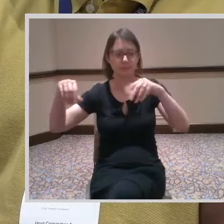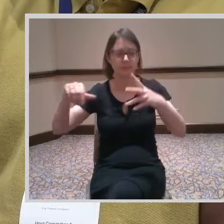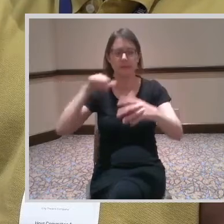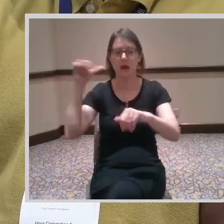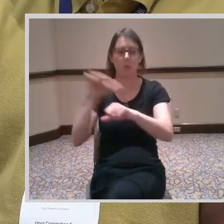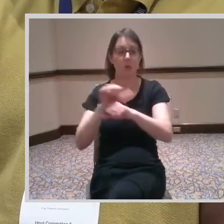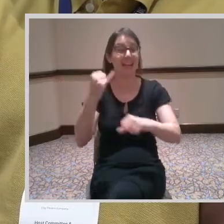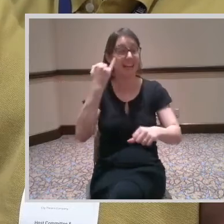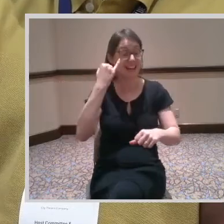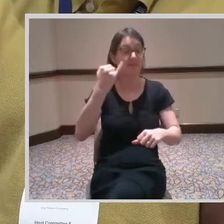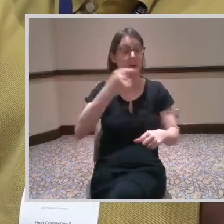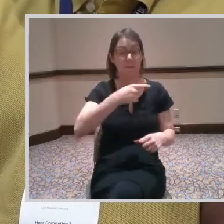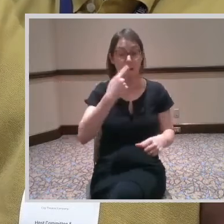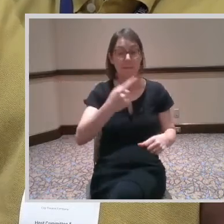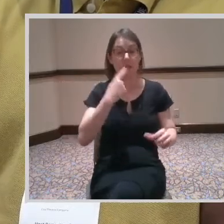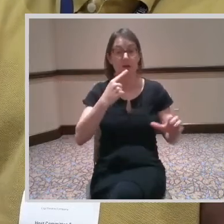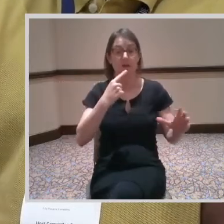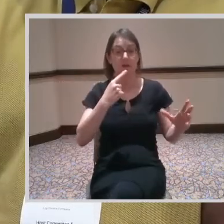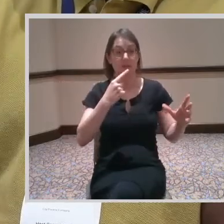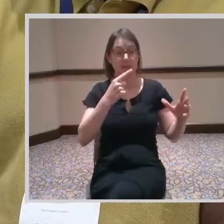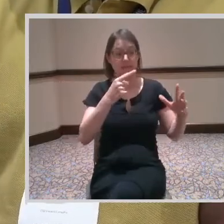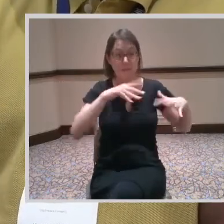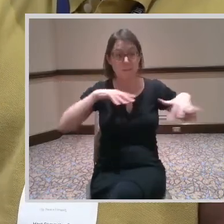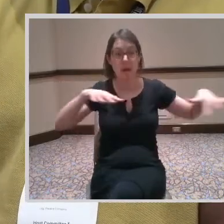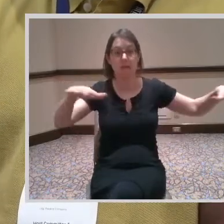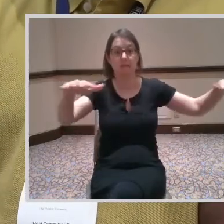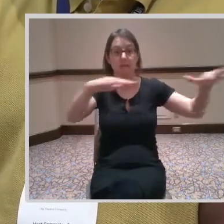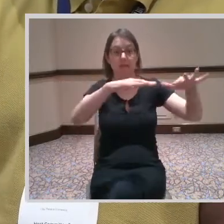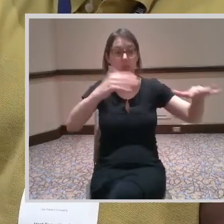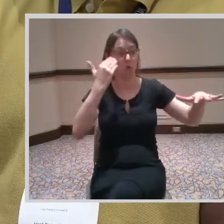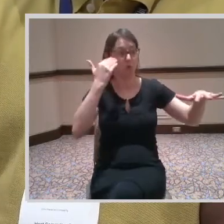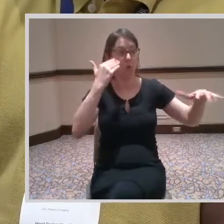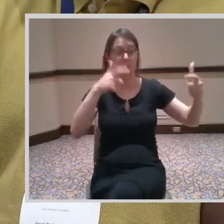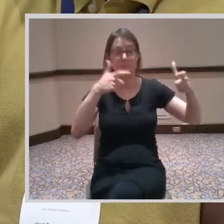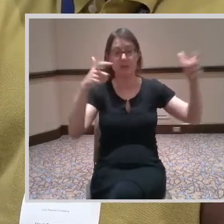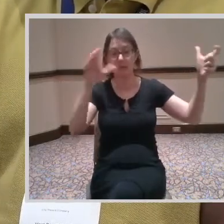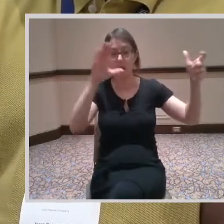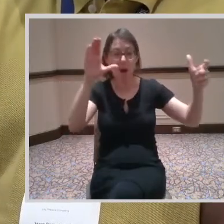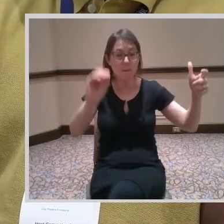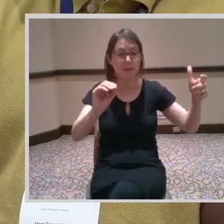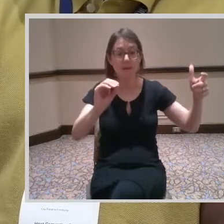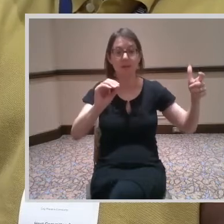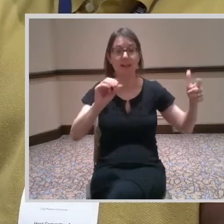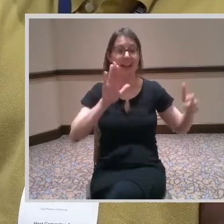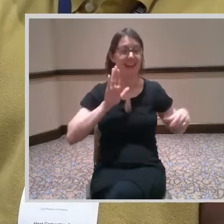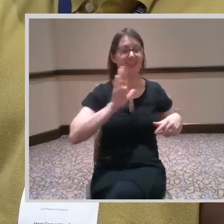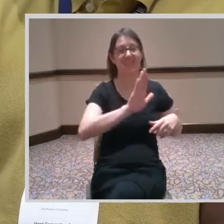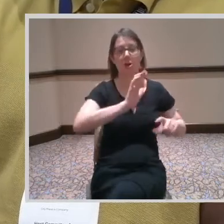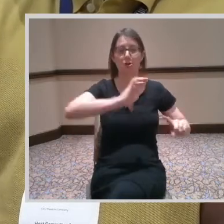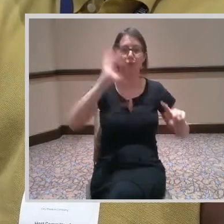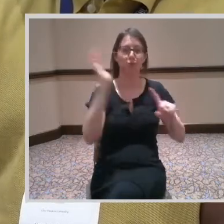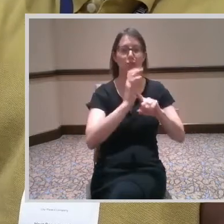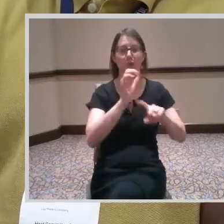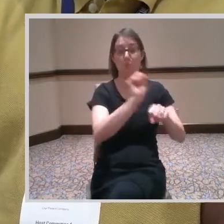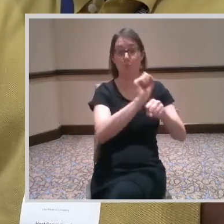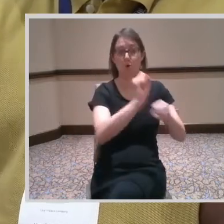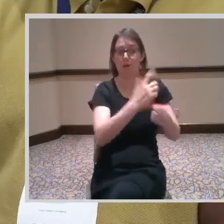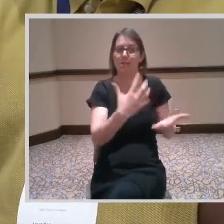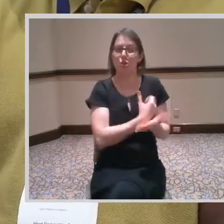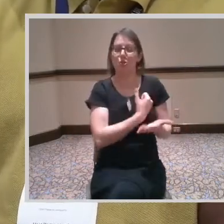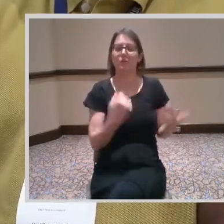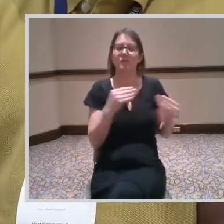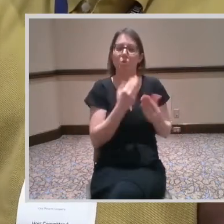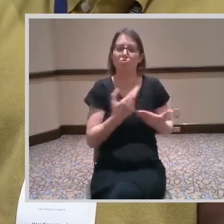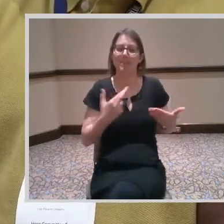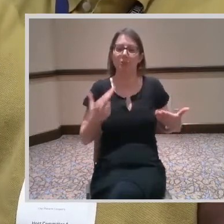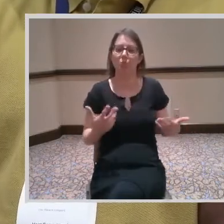in a public dialogue space where this company's great work deserves more resources so that